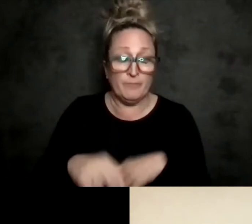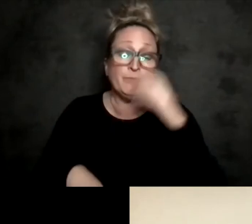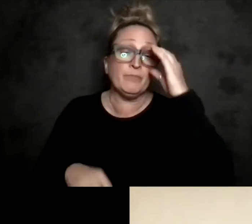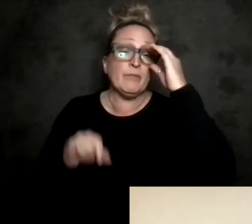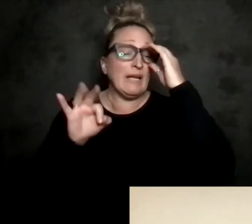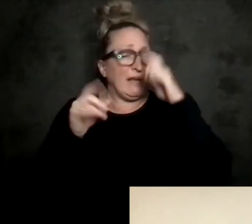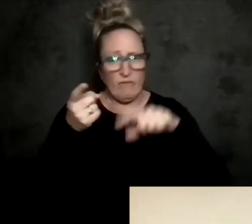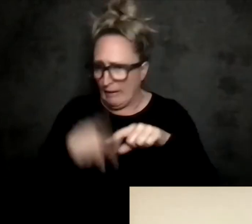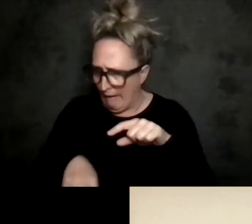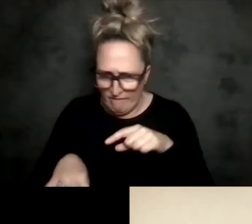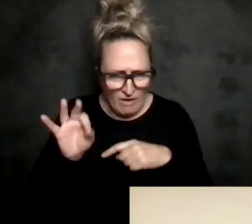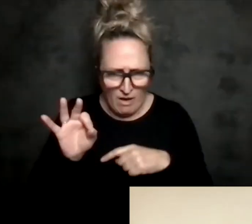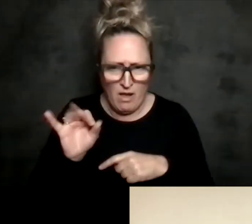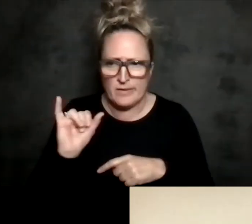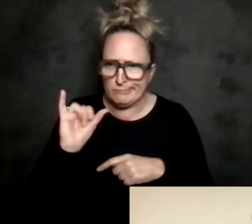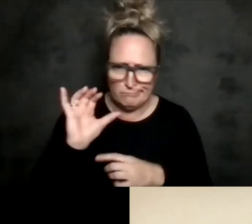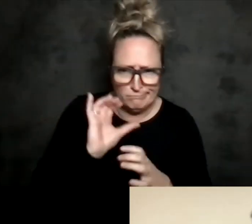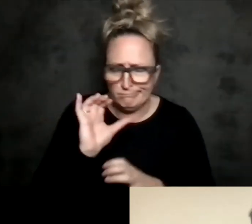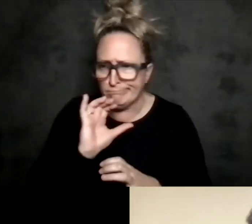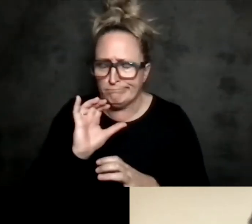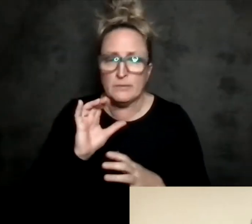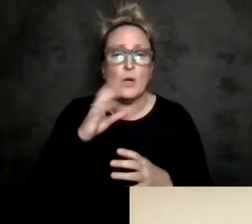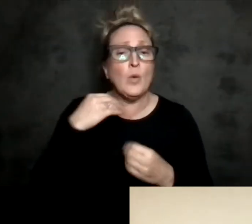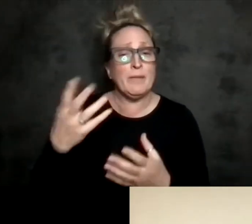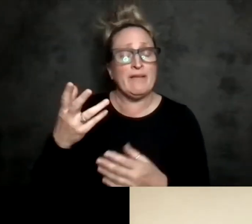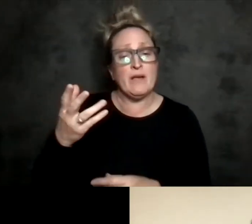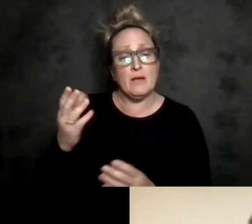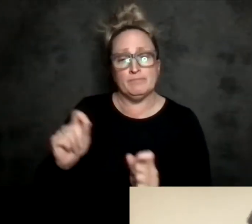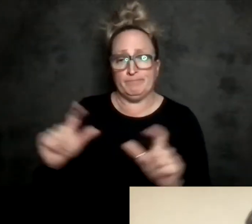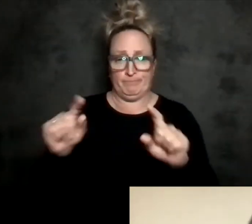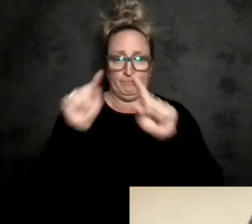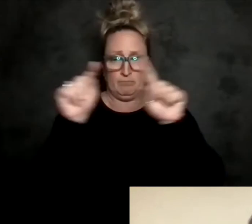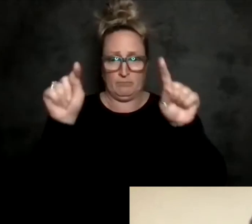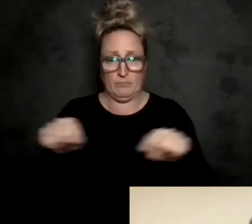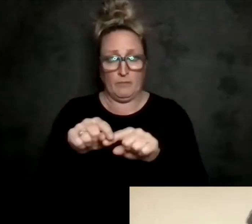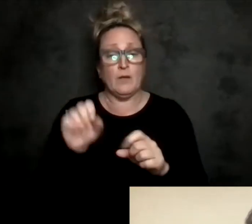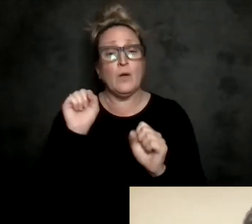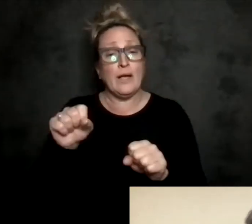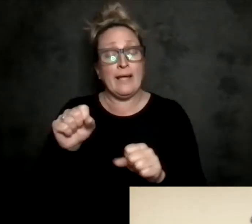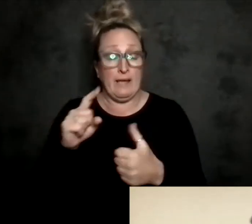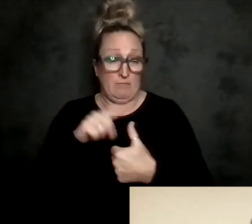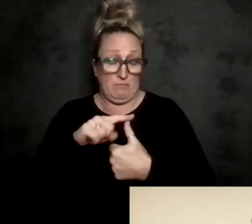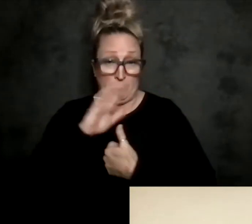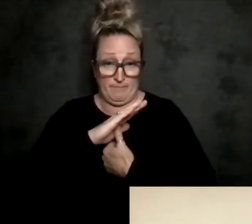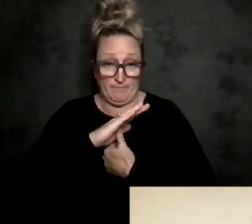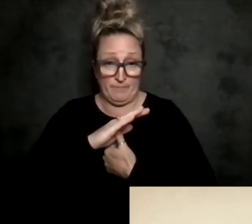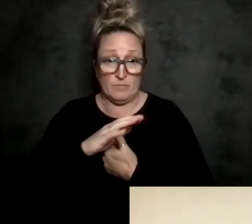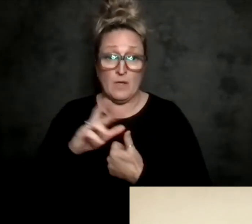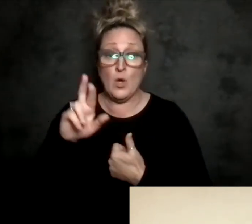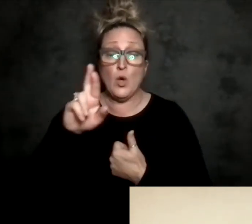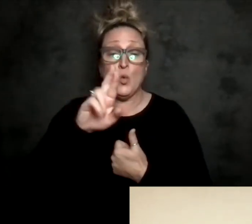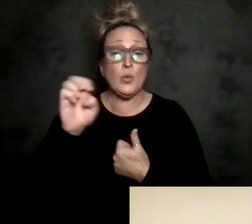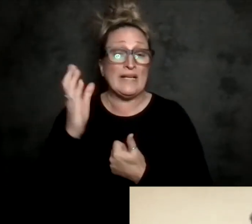we cannot find you, you will be given a prompt of either you can, one, resubmit